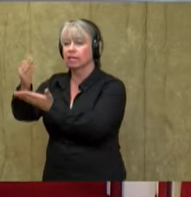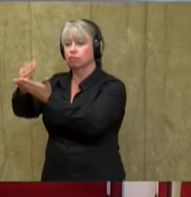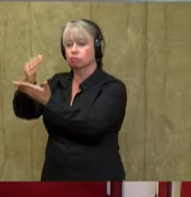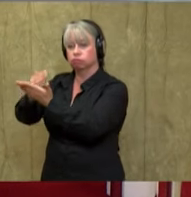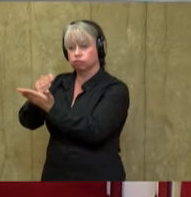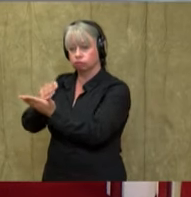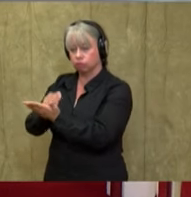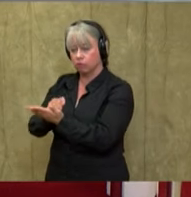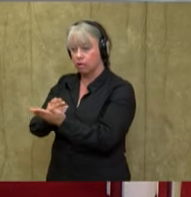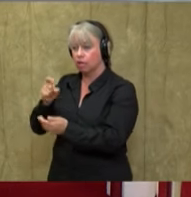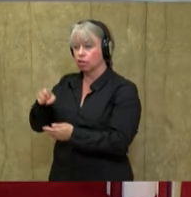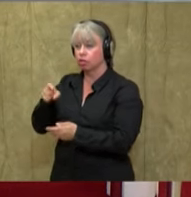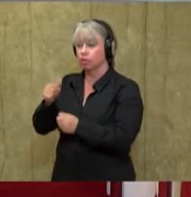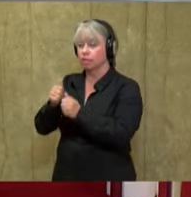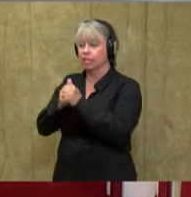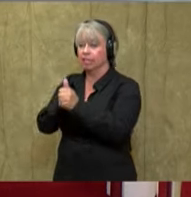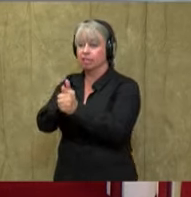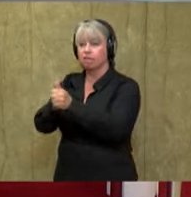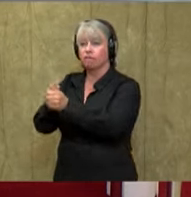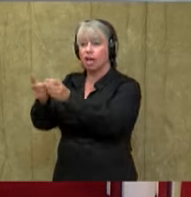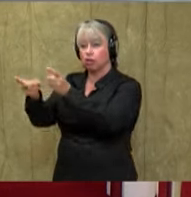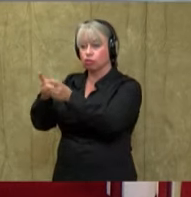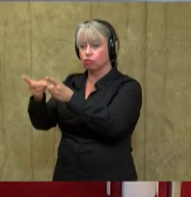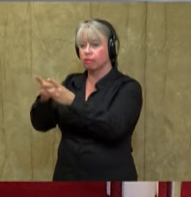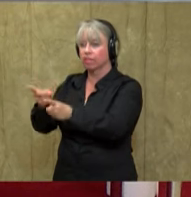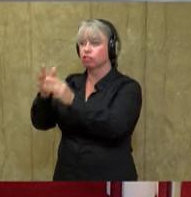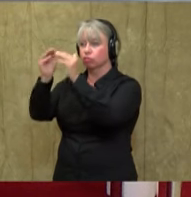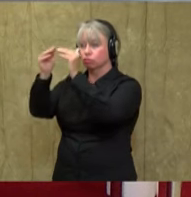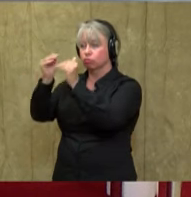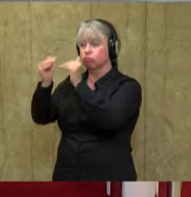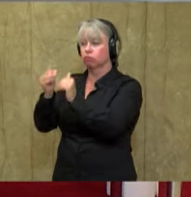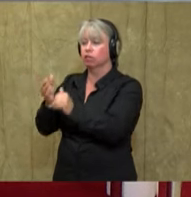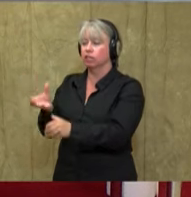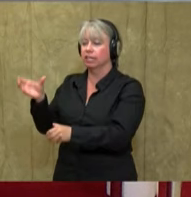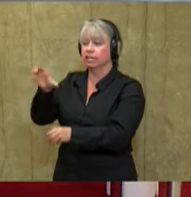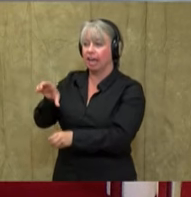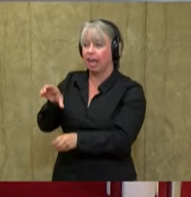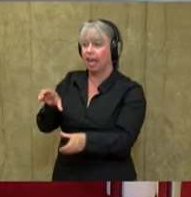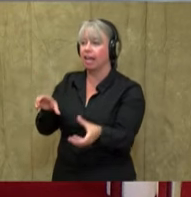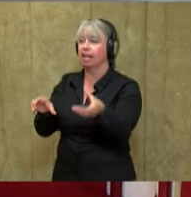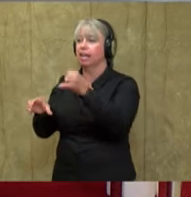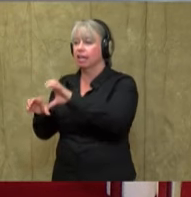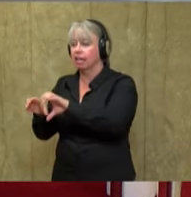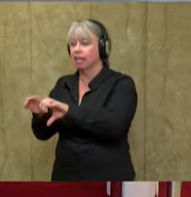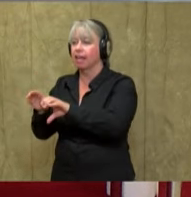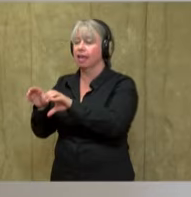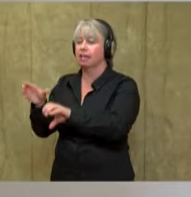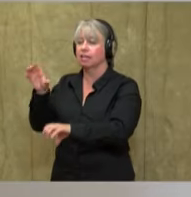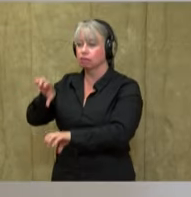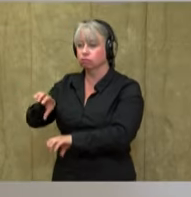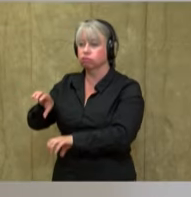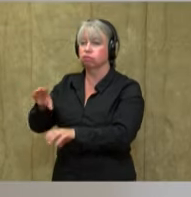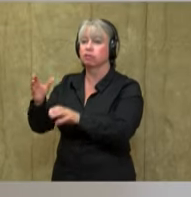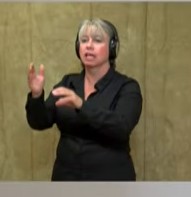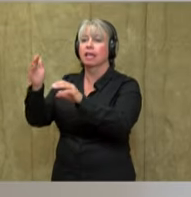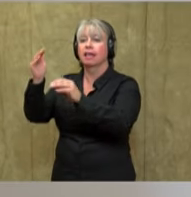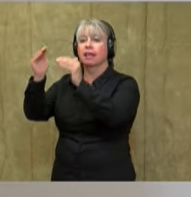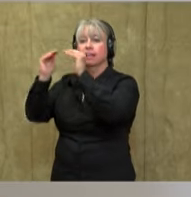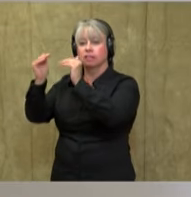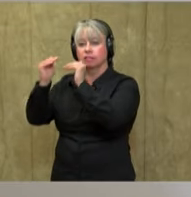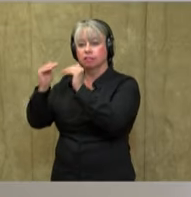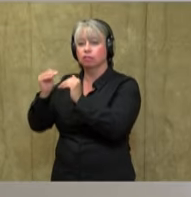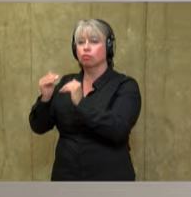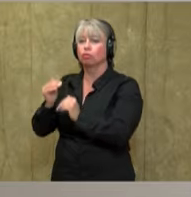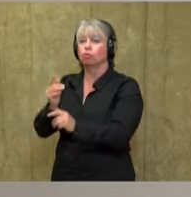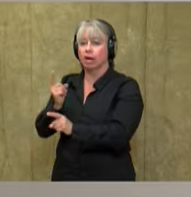the instructions, and you have to put in the right things at the right time and follow the order. And as long as you do that in a